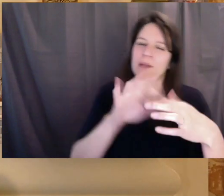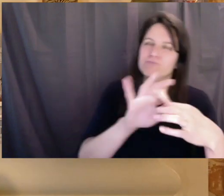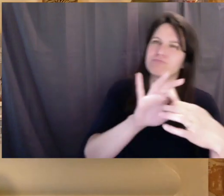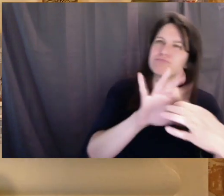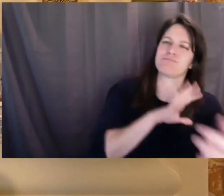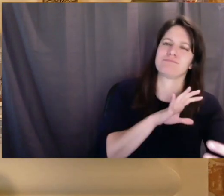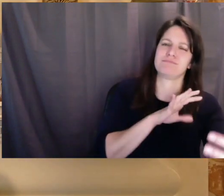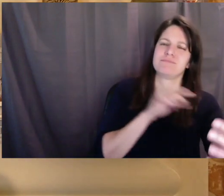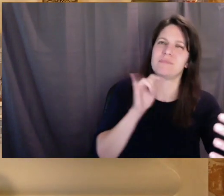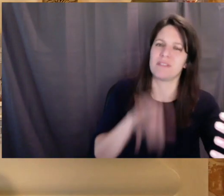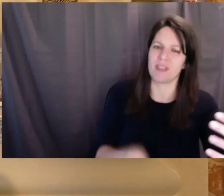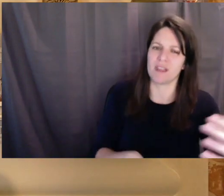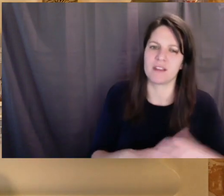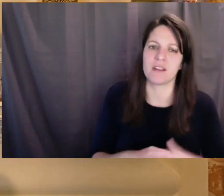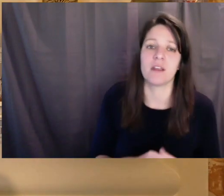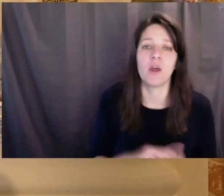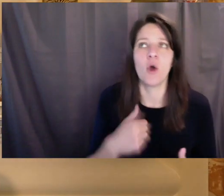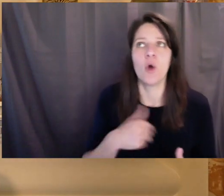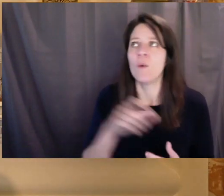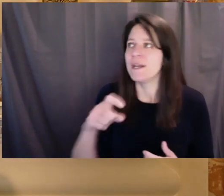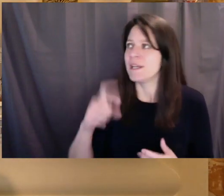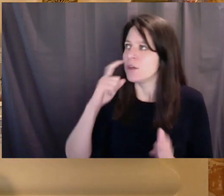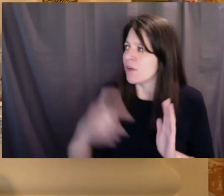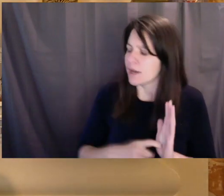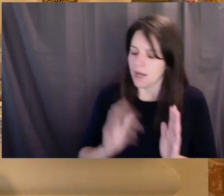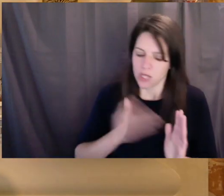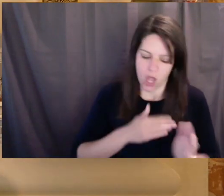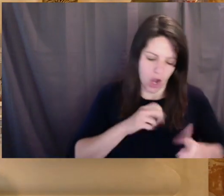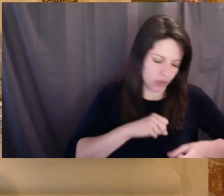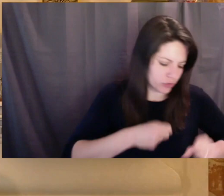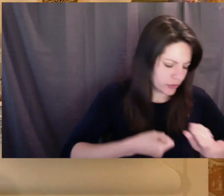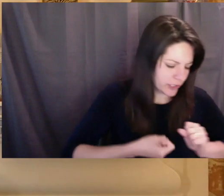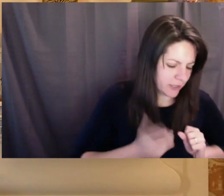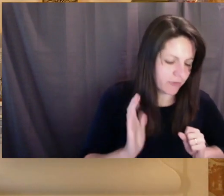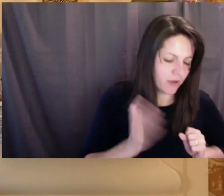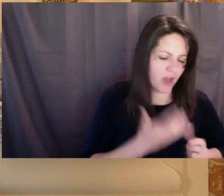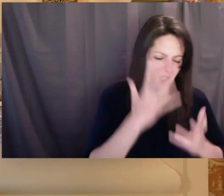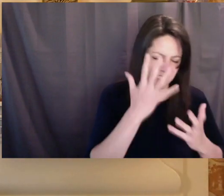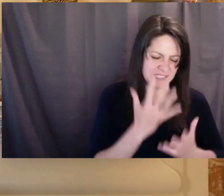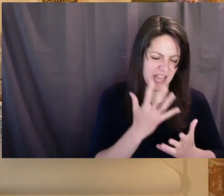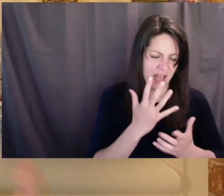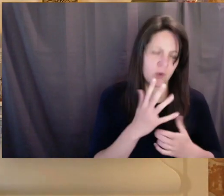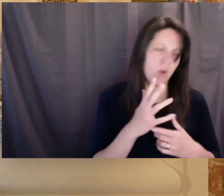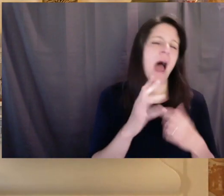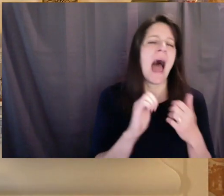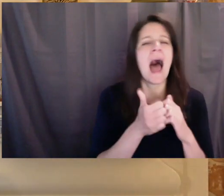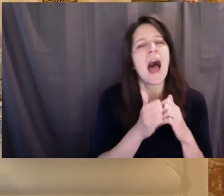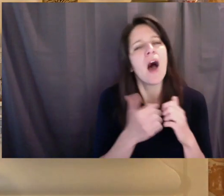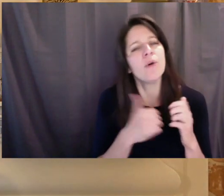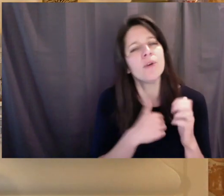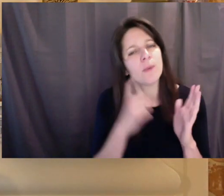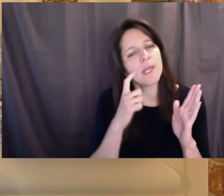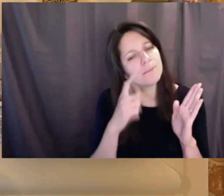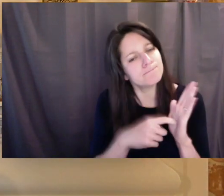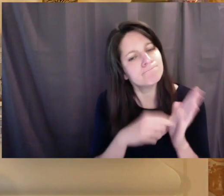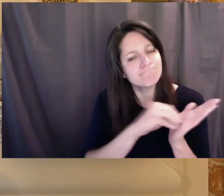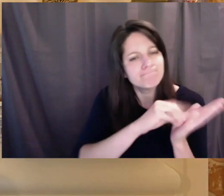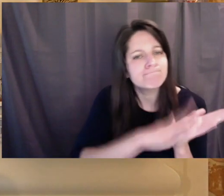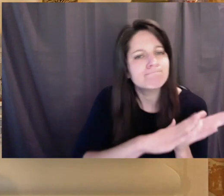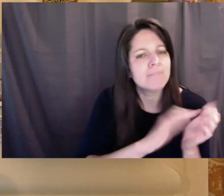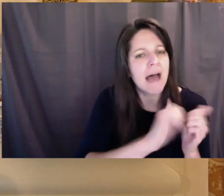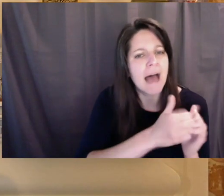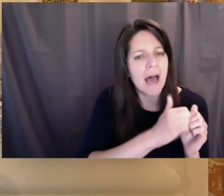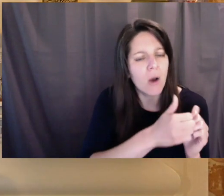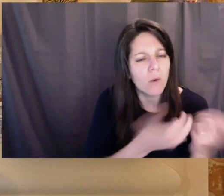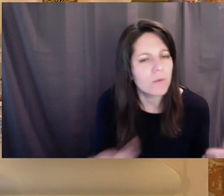And so in these ways, we need to think about how we give shape to our grief and to our joy. How do we memorialize? How